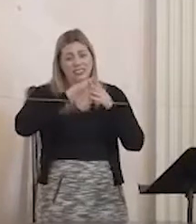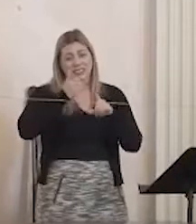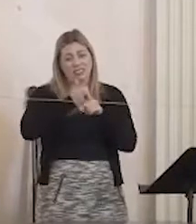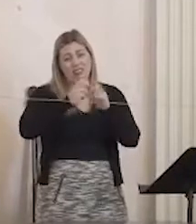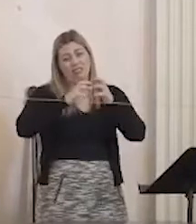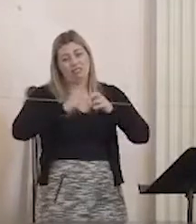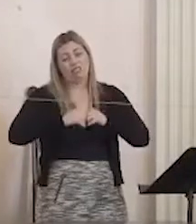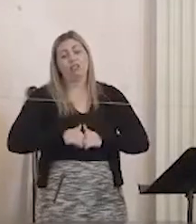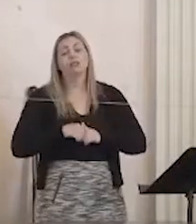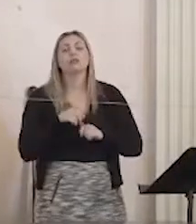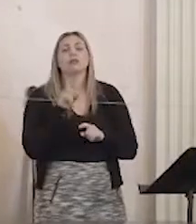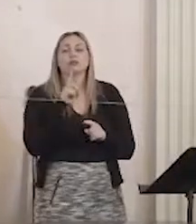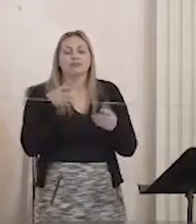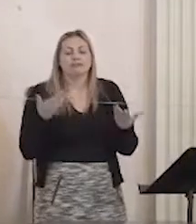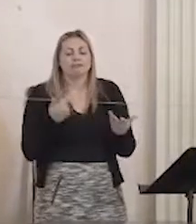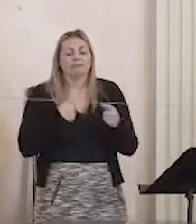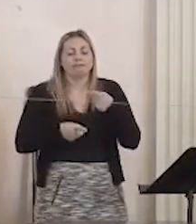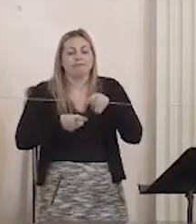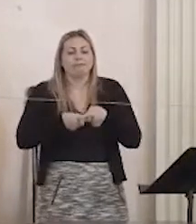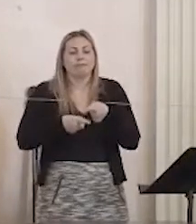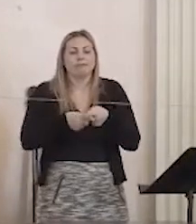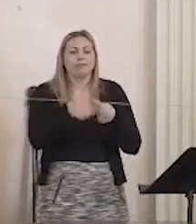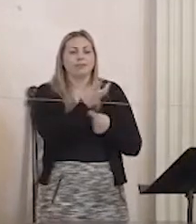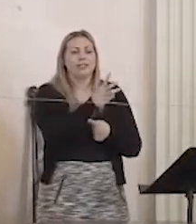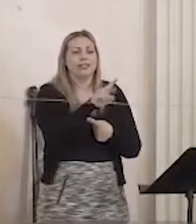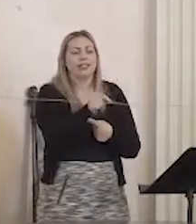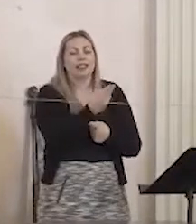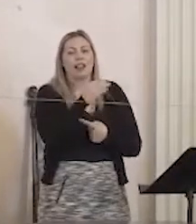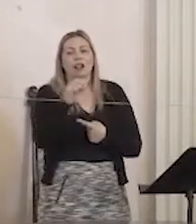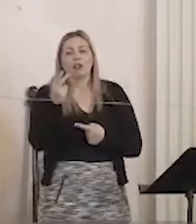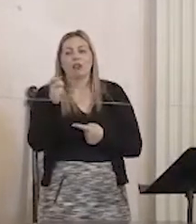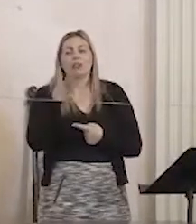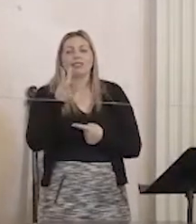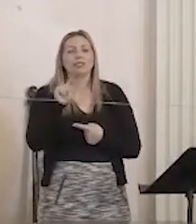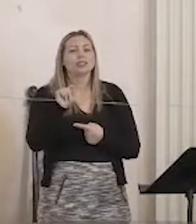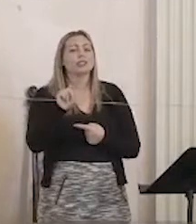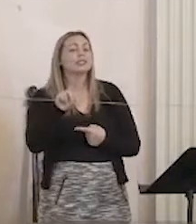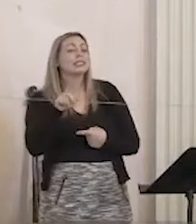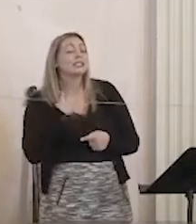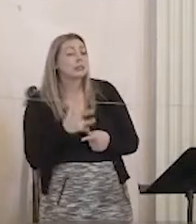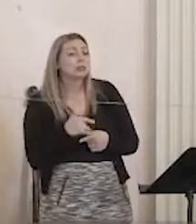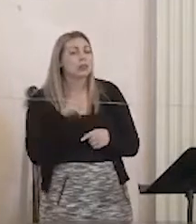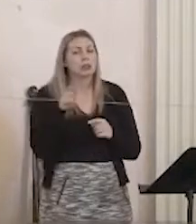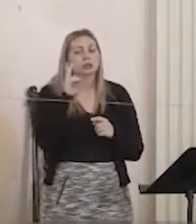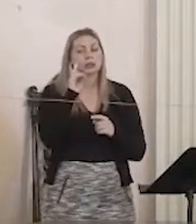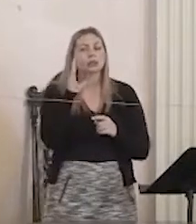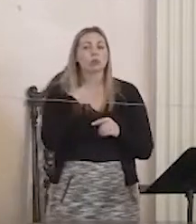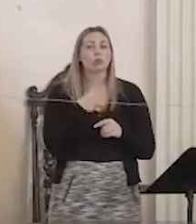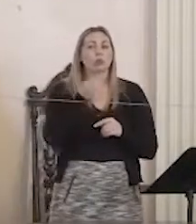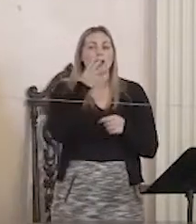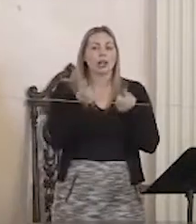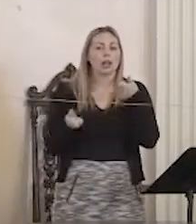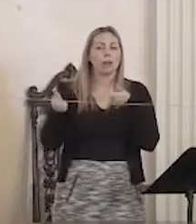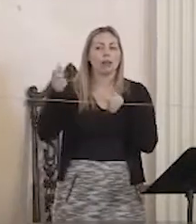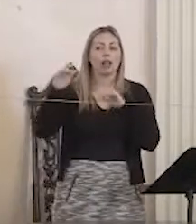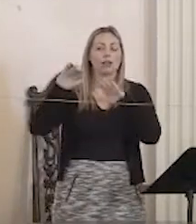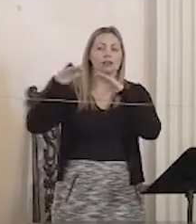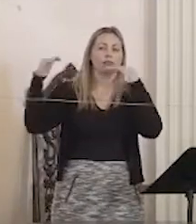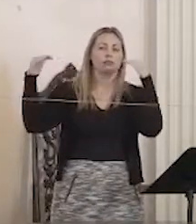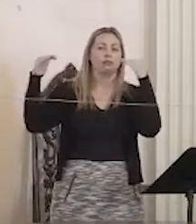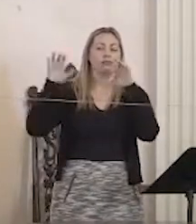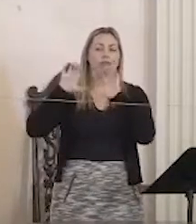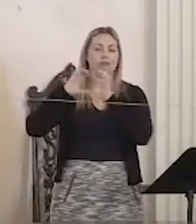Generally perceived as a white, upper middle class institution, the church found itself in jeopardy.